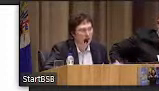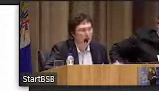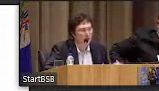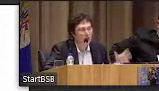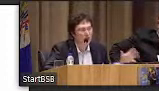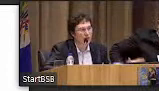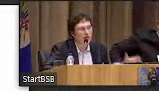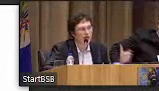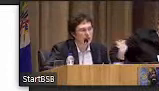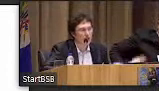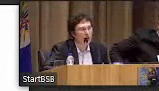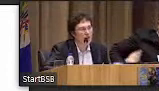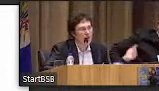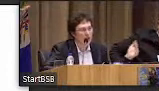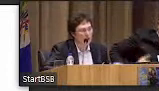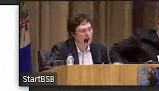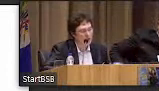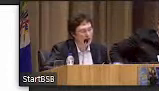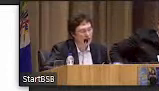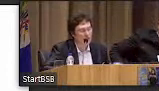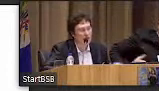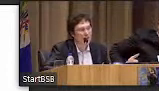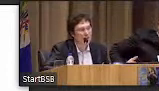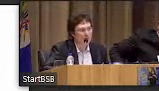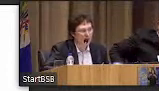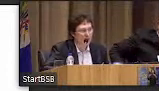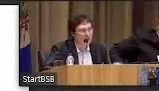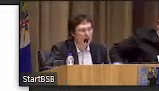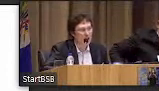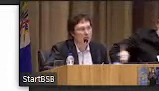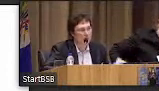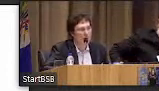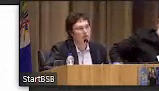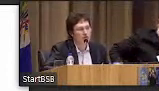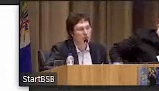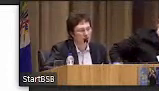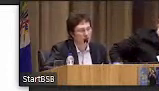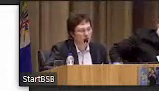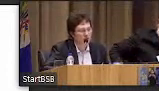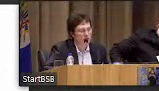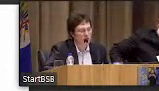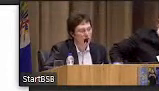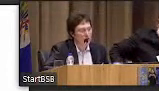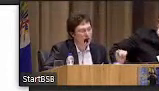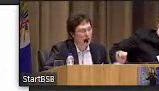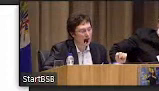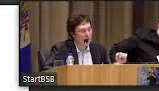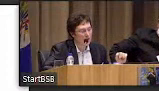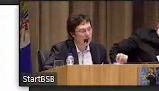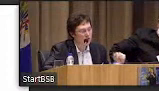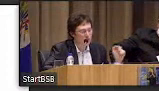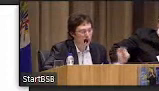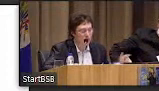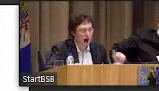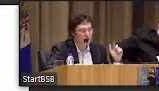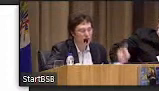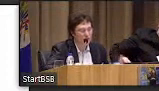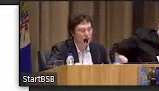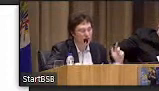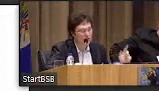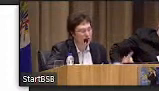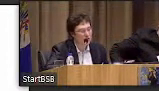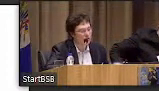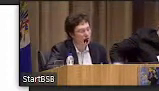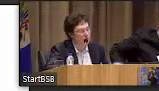trying the extraction. And now we have to test the creation of the table plus the IA.